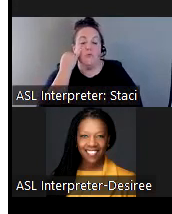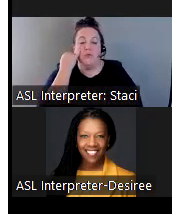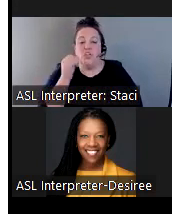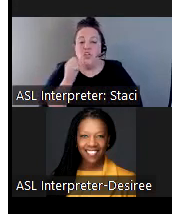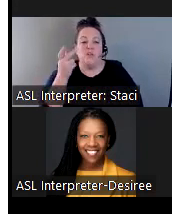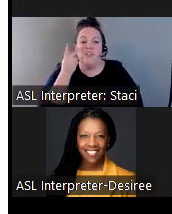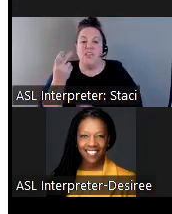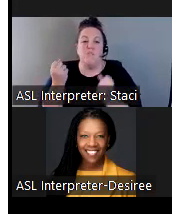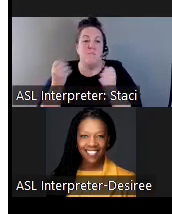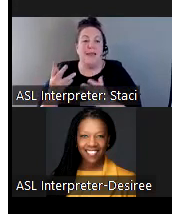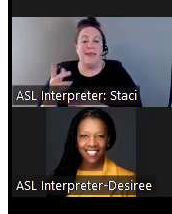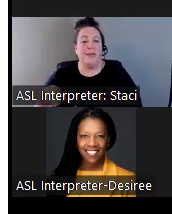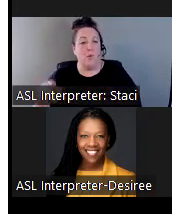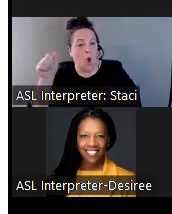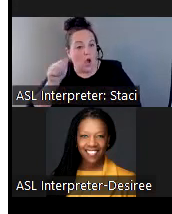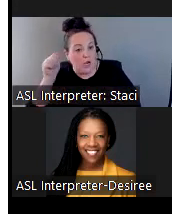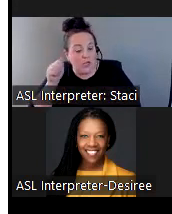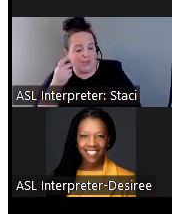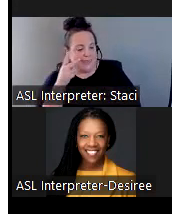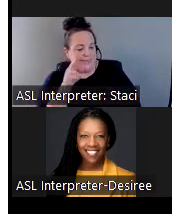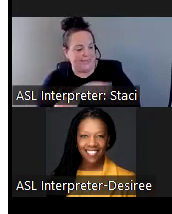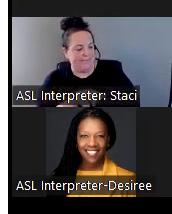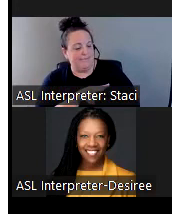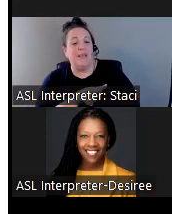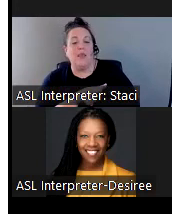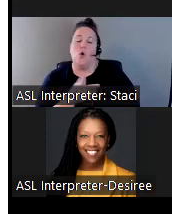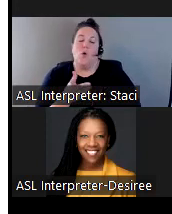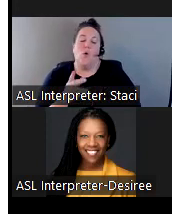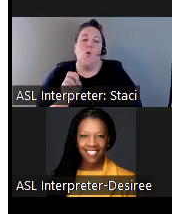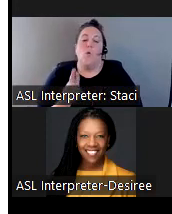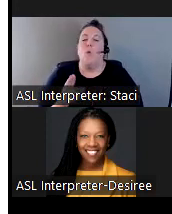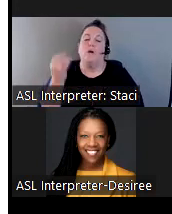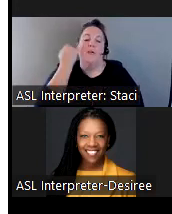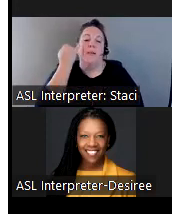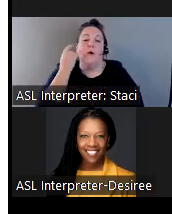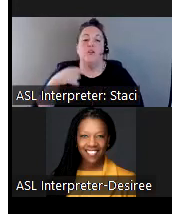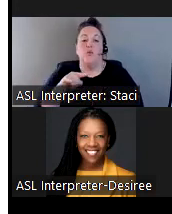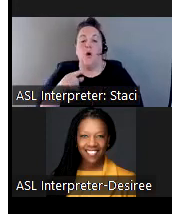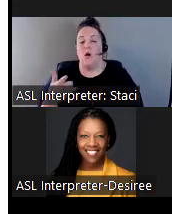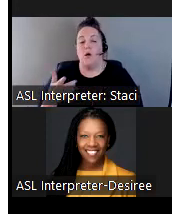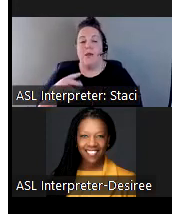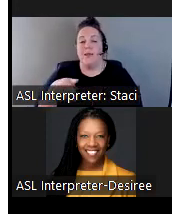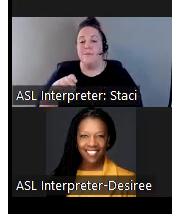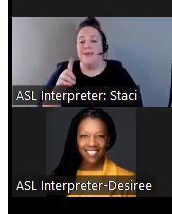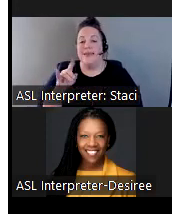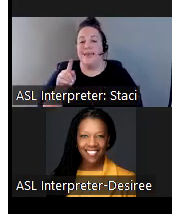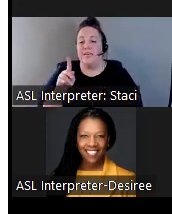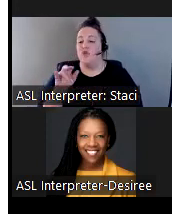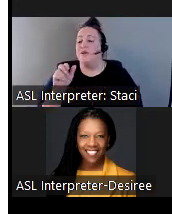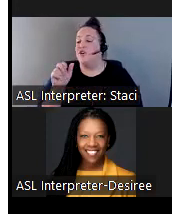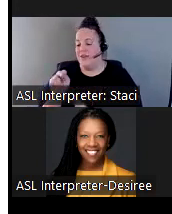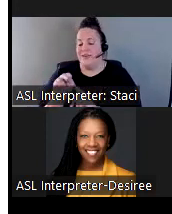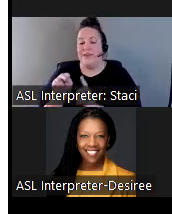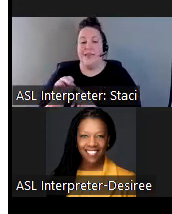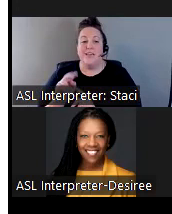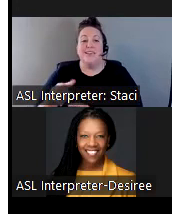many kids and you're an audiologist and you see them and you want to, or maybe let's say you're a pediatrician who's providing second stage screening. It's not